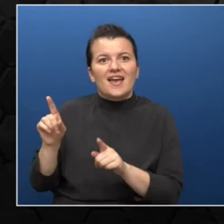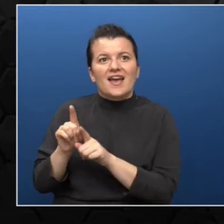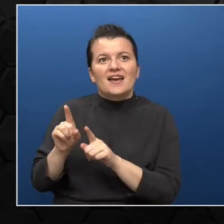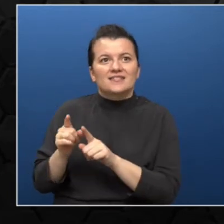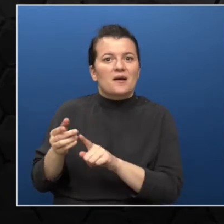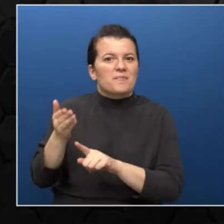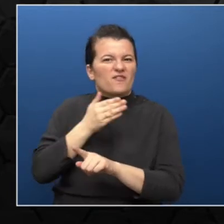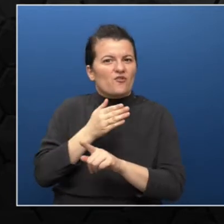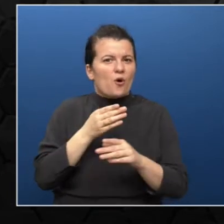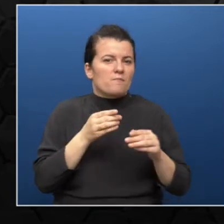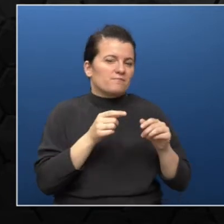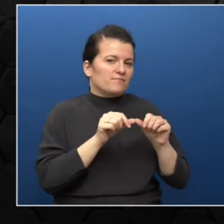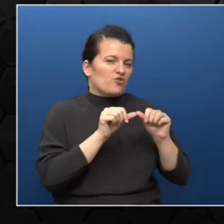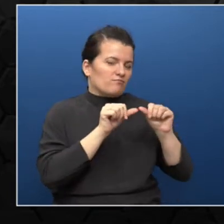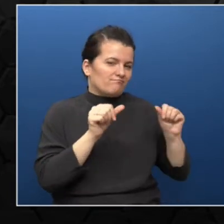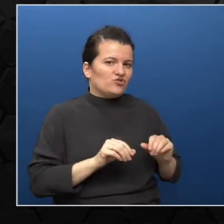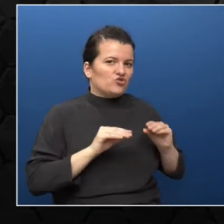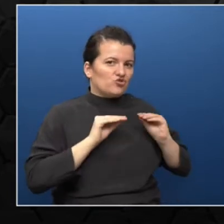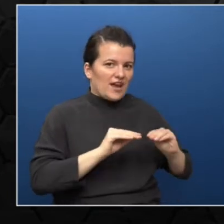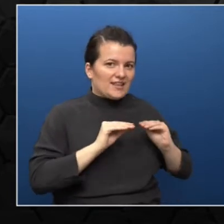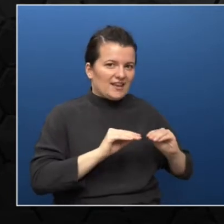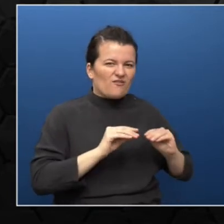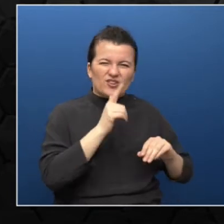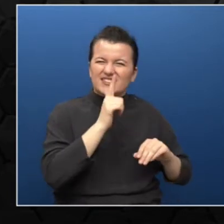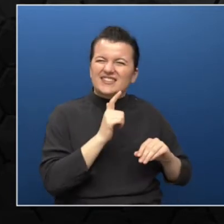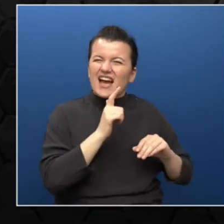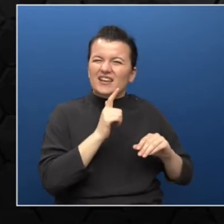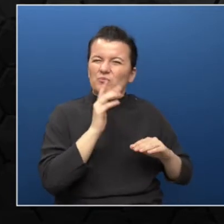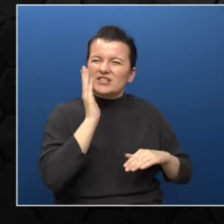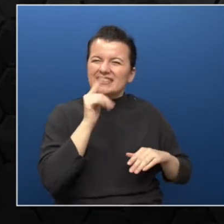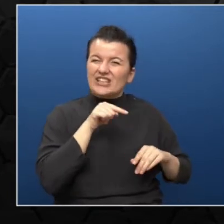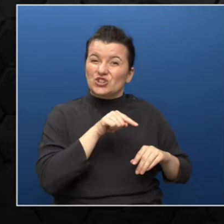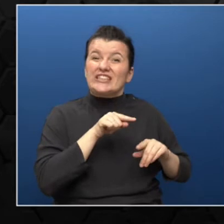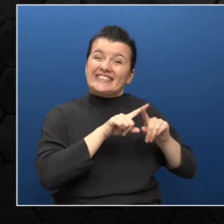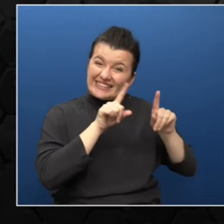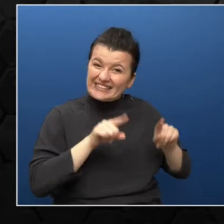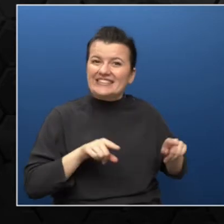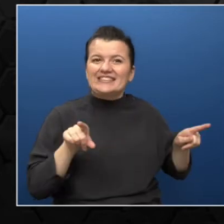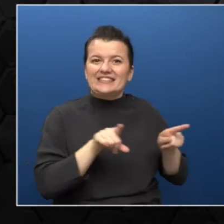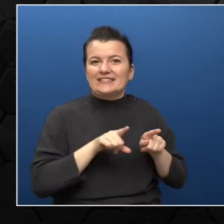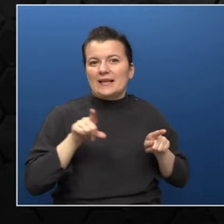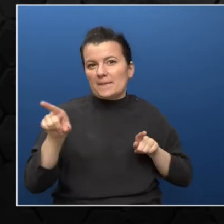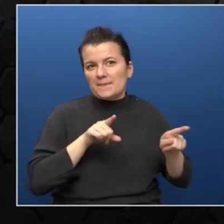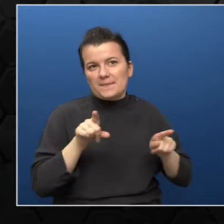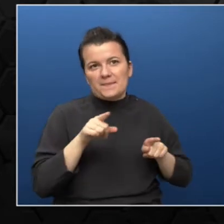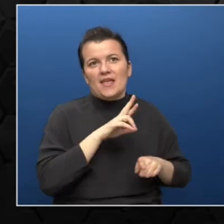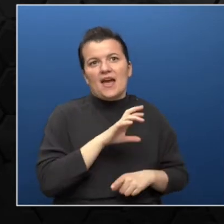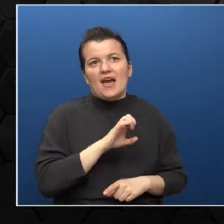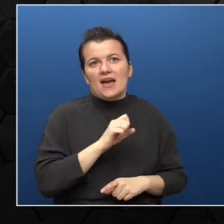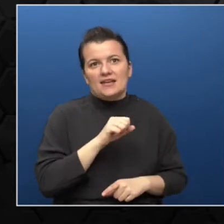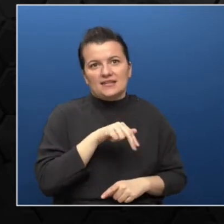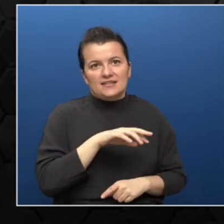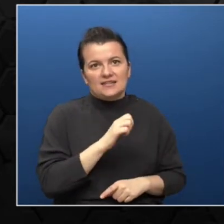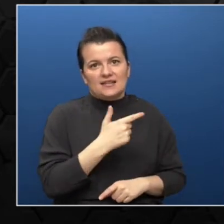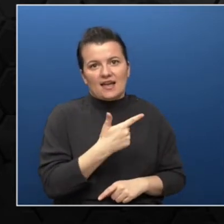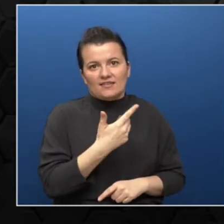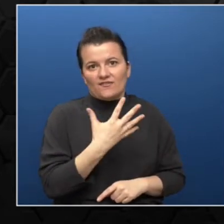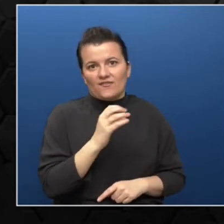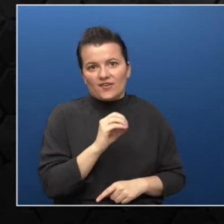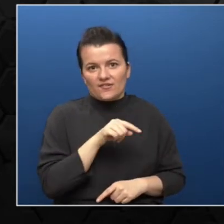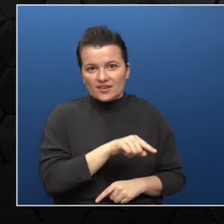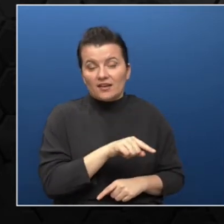in the example in the beginning of the presentation. However, we could see that we could vastly improve the results using